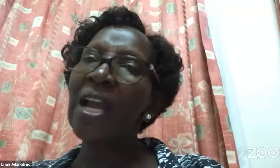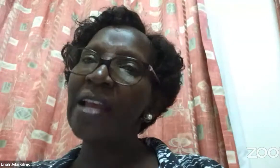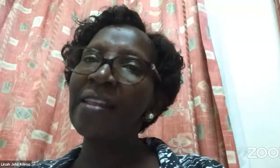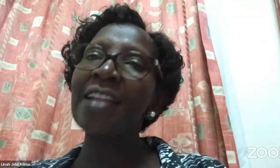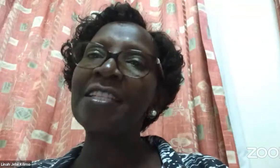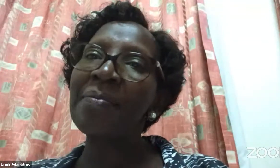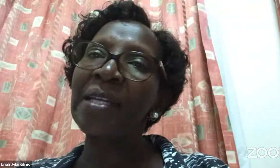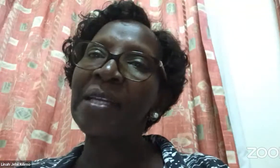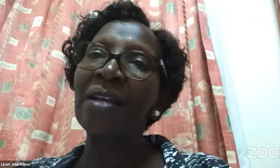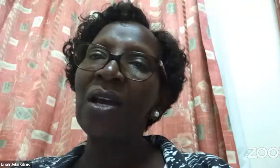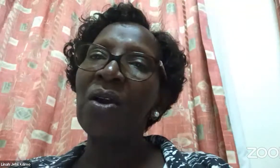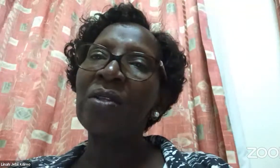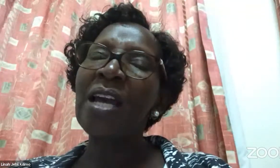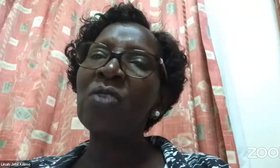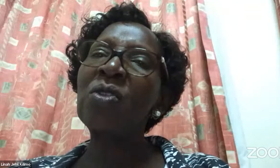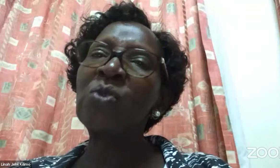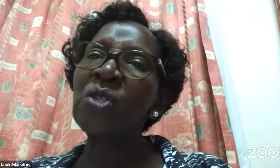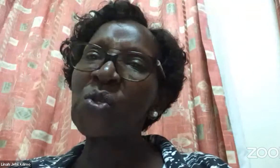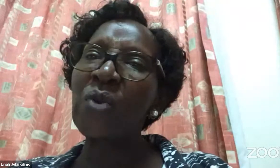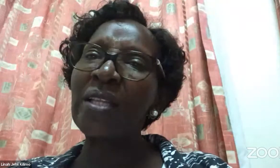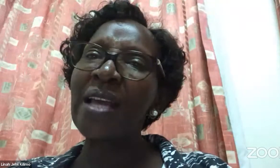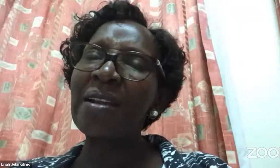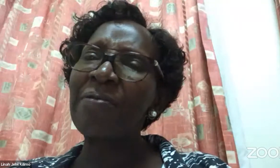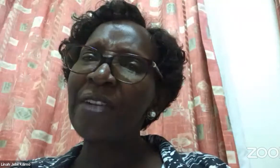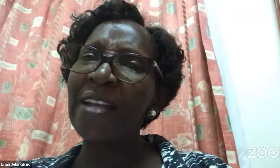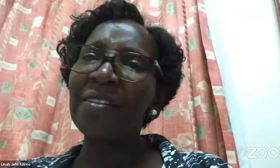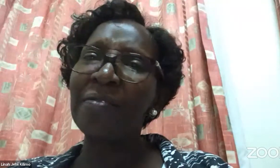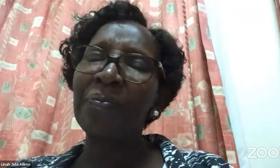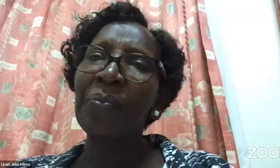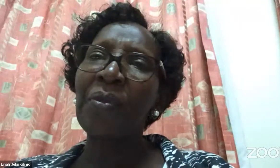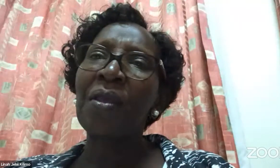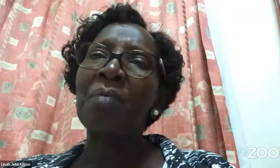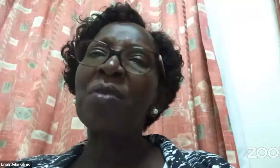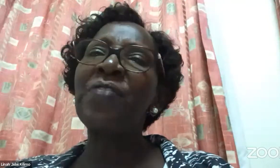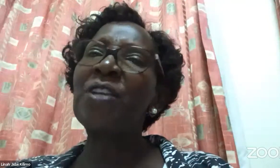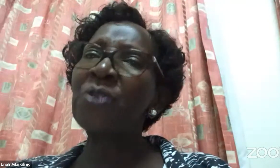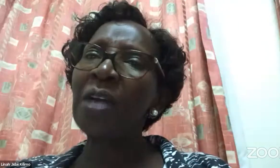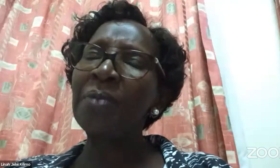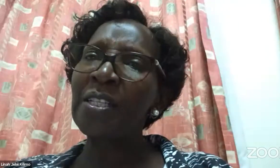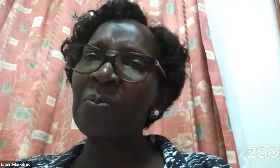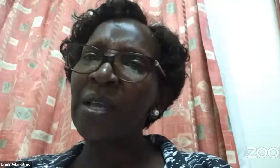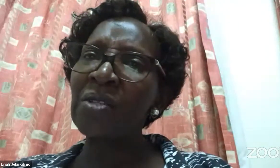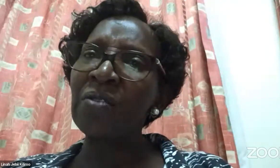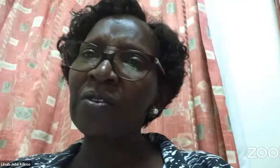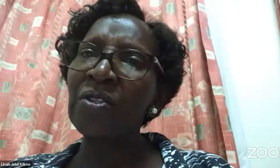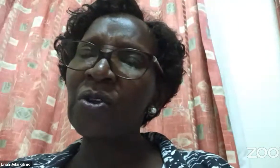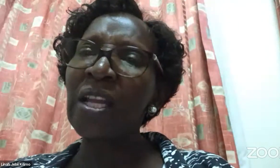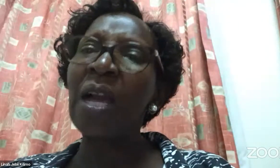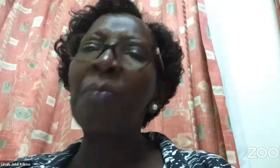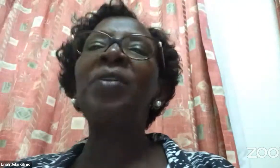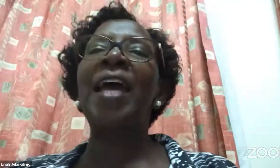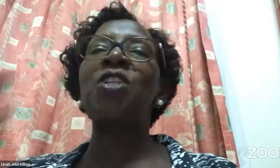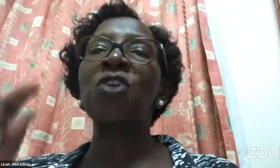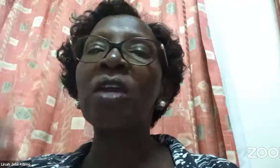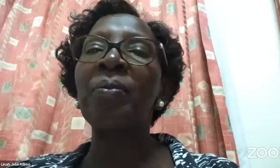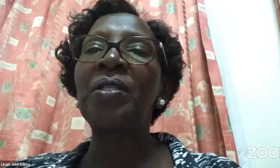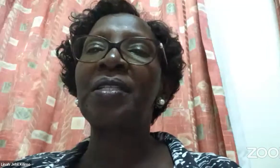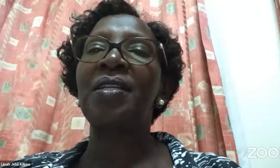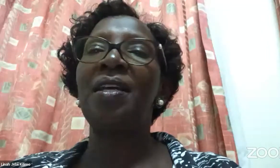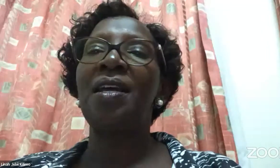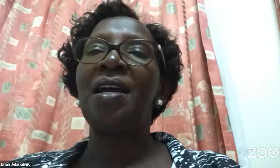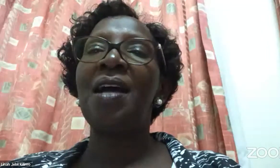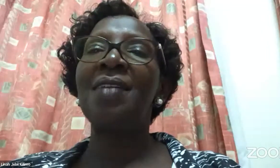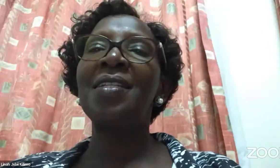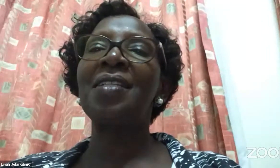of shy, they're timid, they're not so sure, they're afraid. Before I took up the space of talking about the